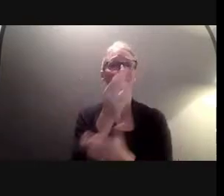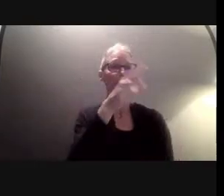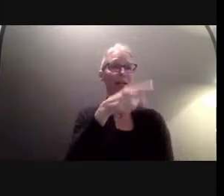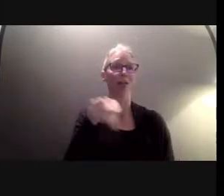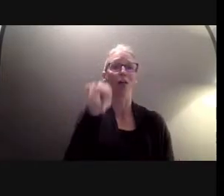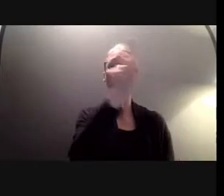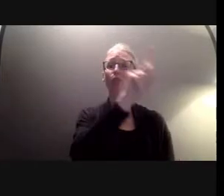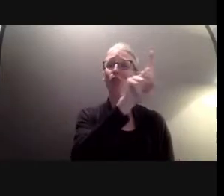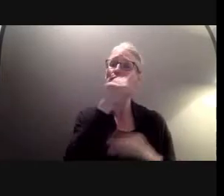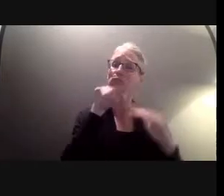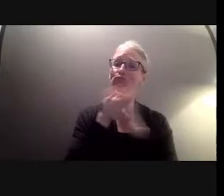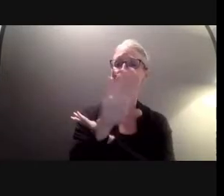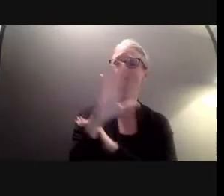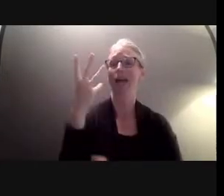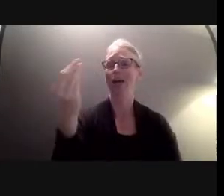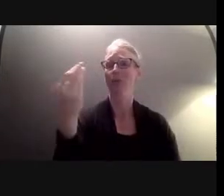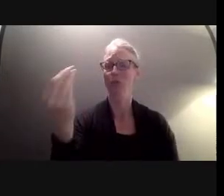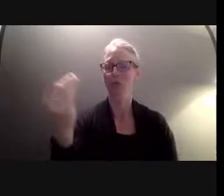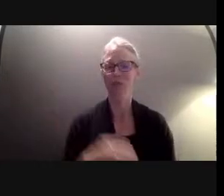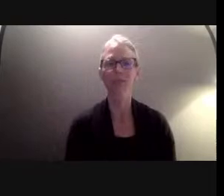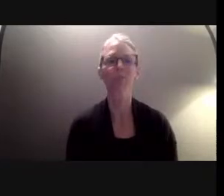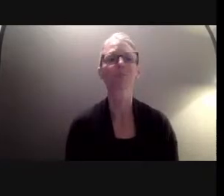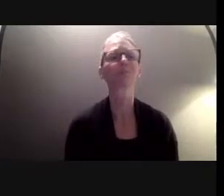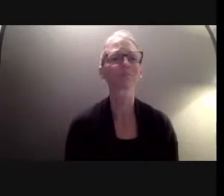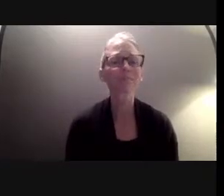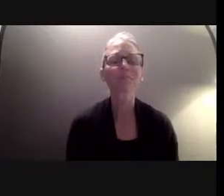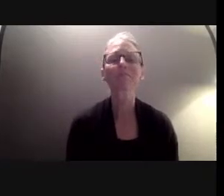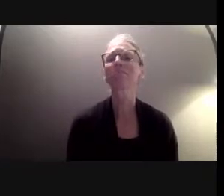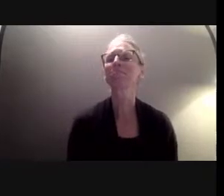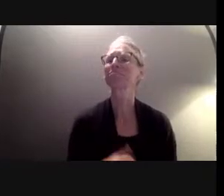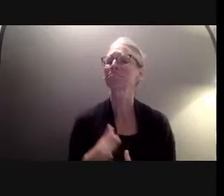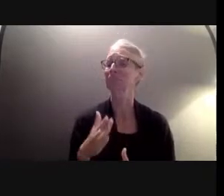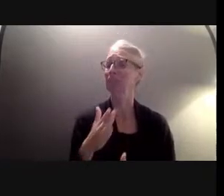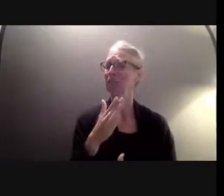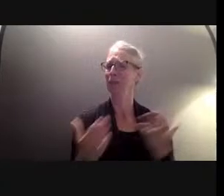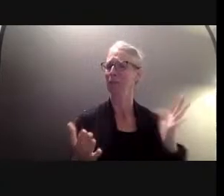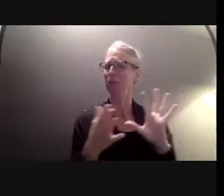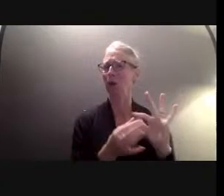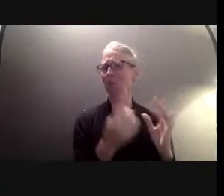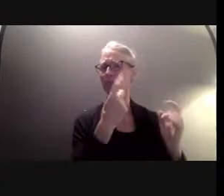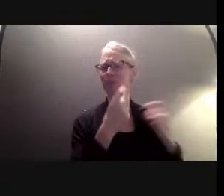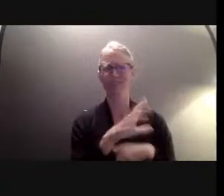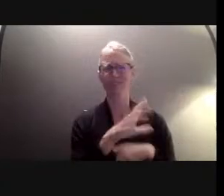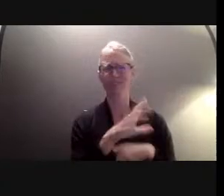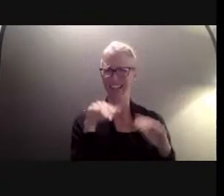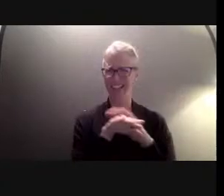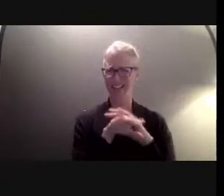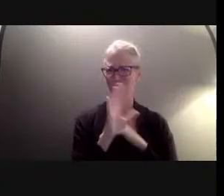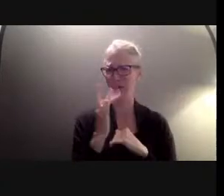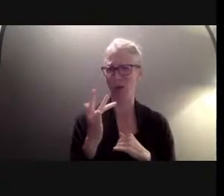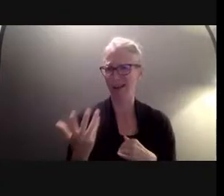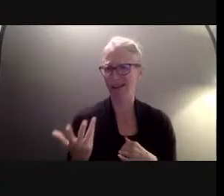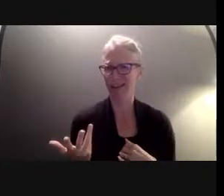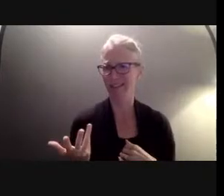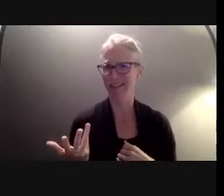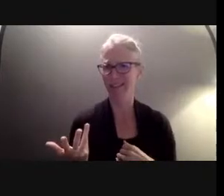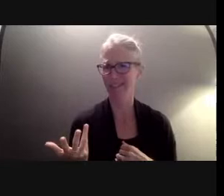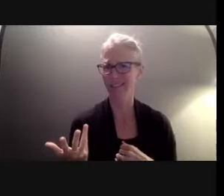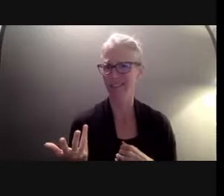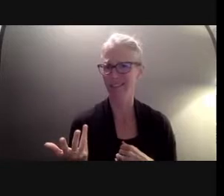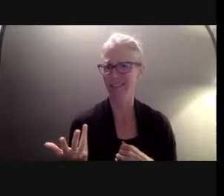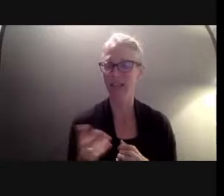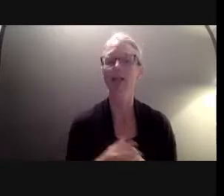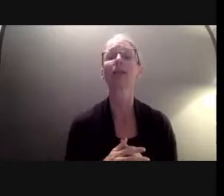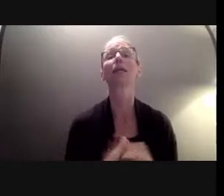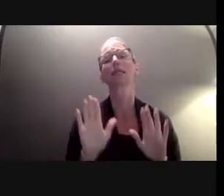A lot of people say, why accessibility? A lot of people are like, especially in the US, this is